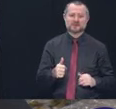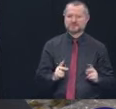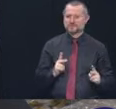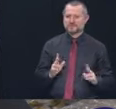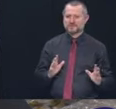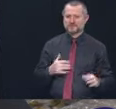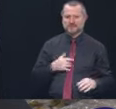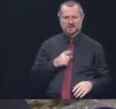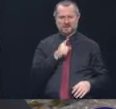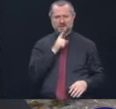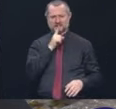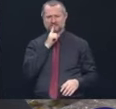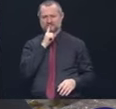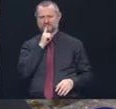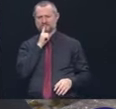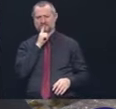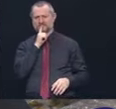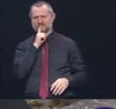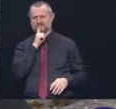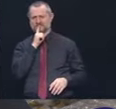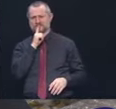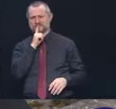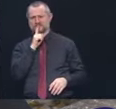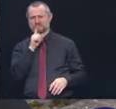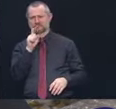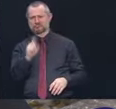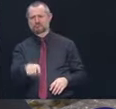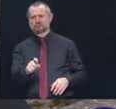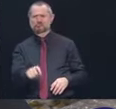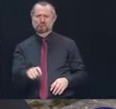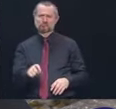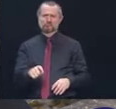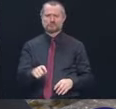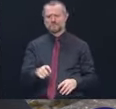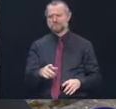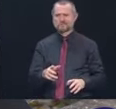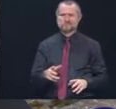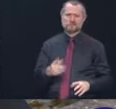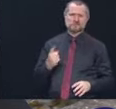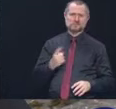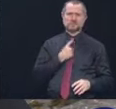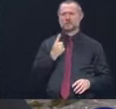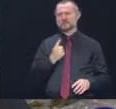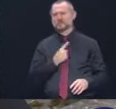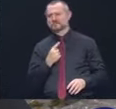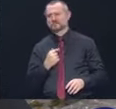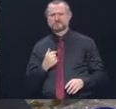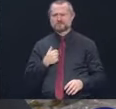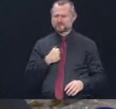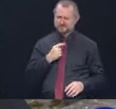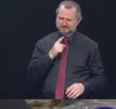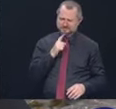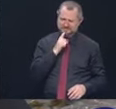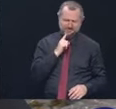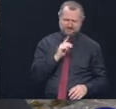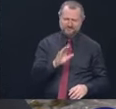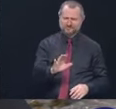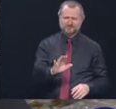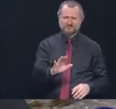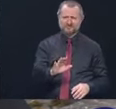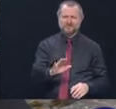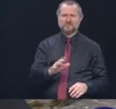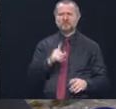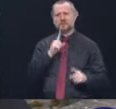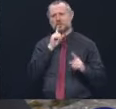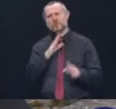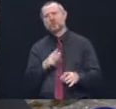anyone, you should be alone. Everybody. But combining pods, though,